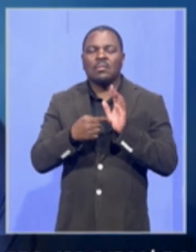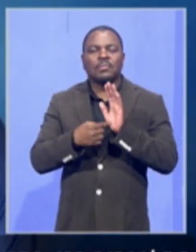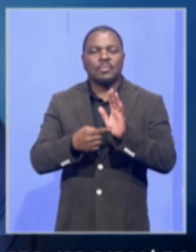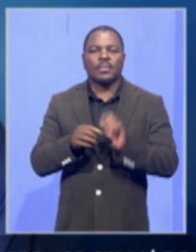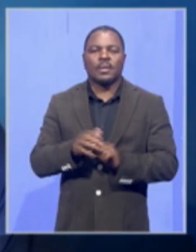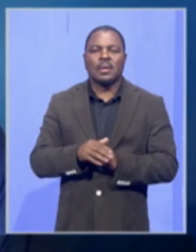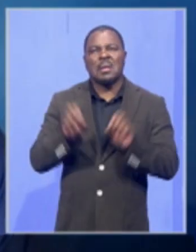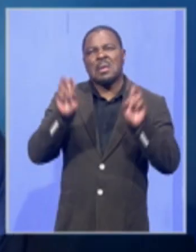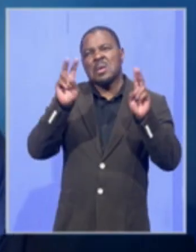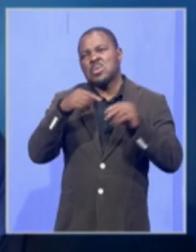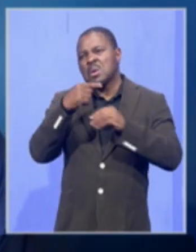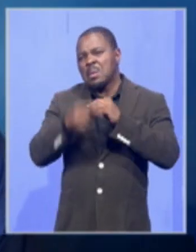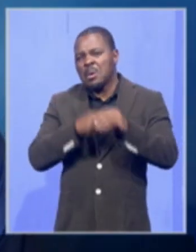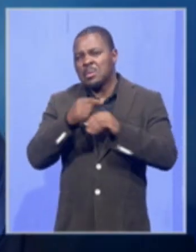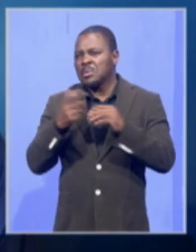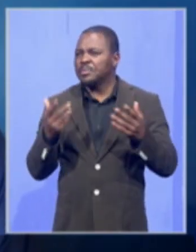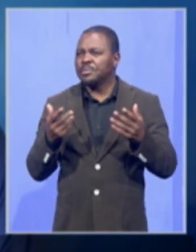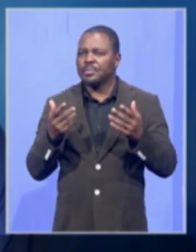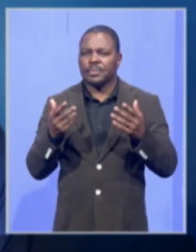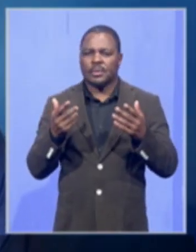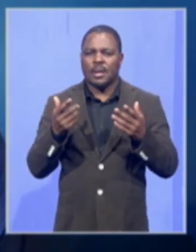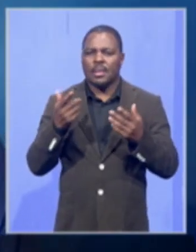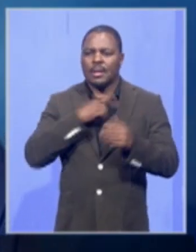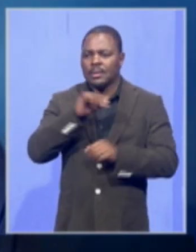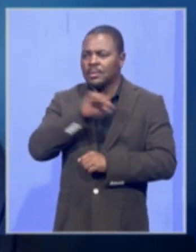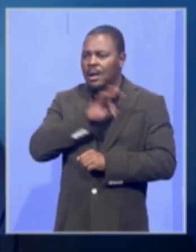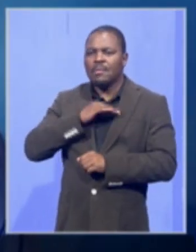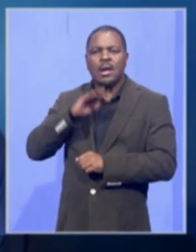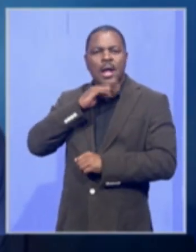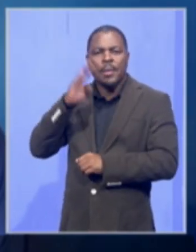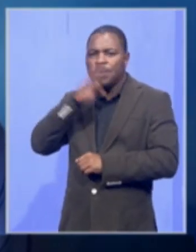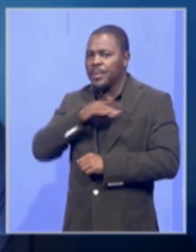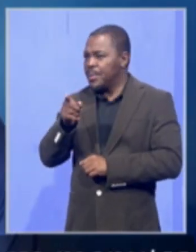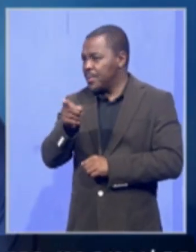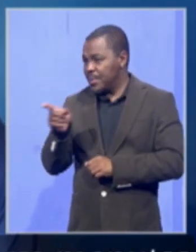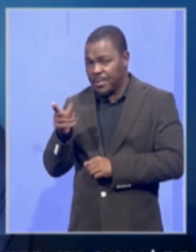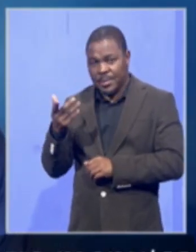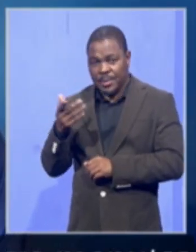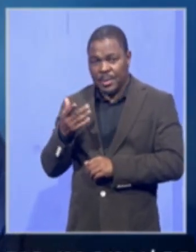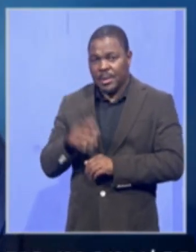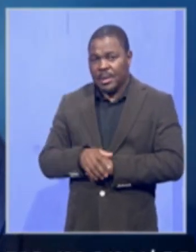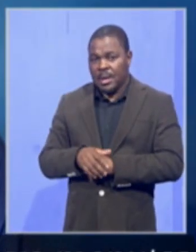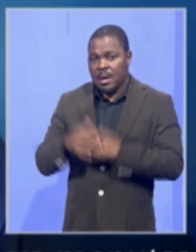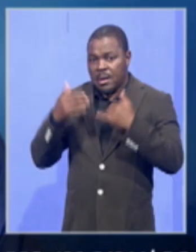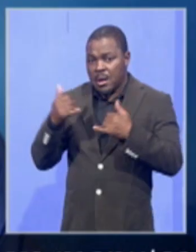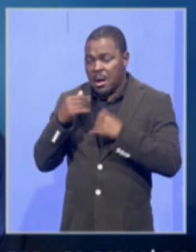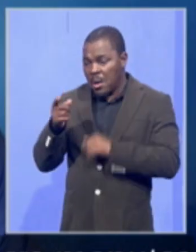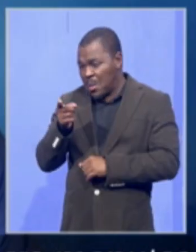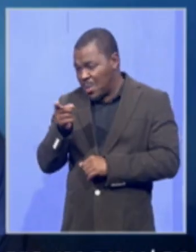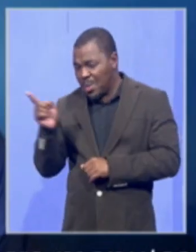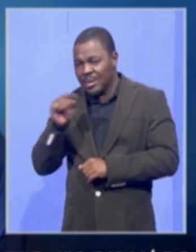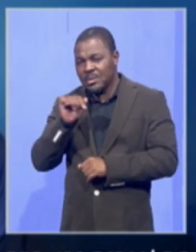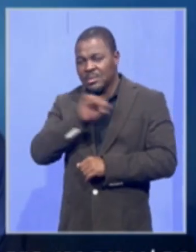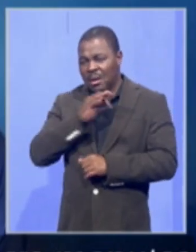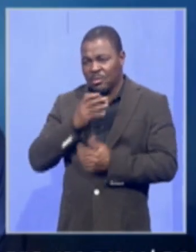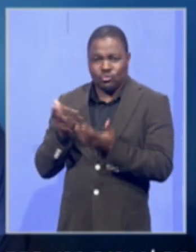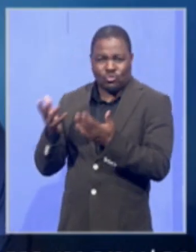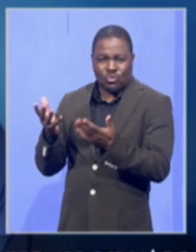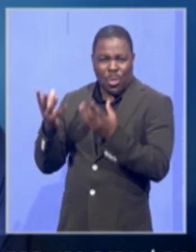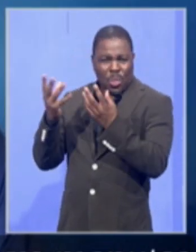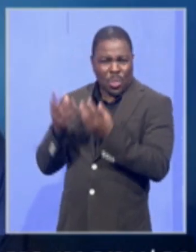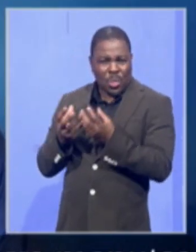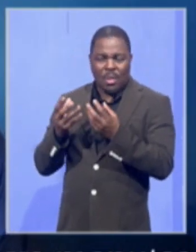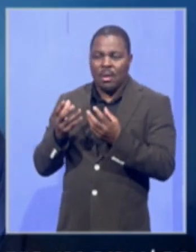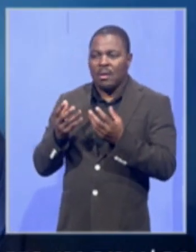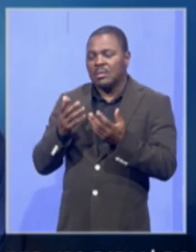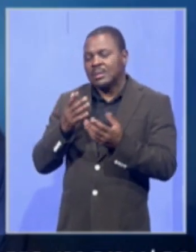that relates to lack of manpower. And if the little manpower that you have, it becomes difficult to retain